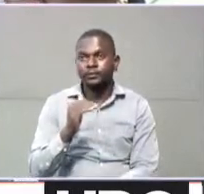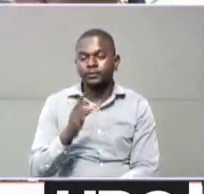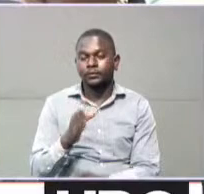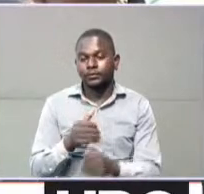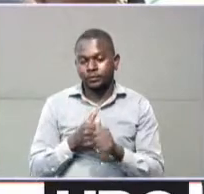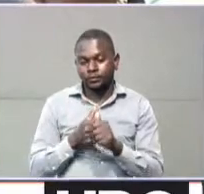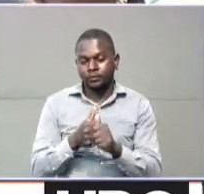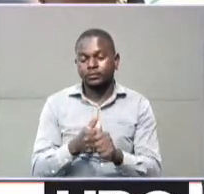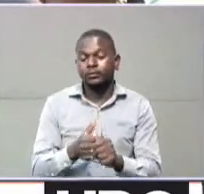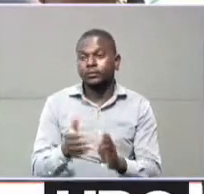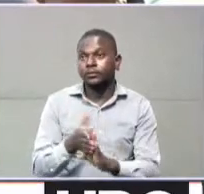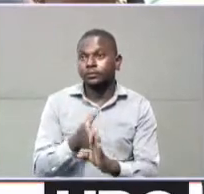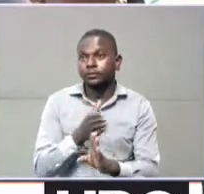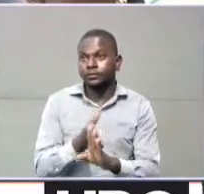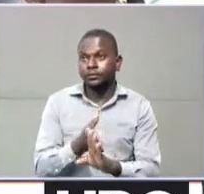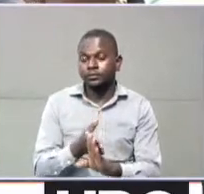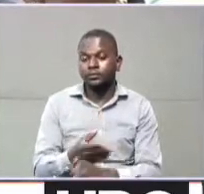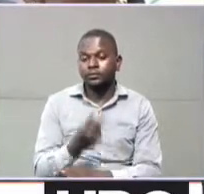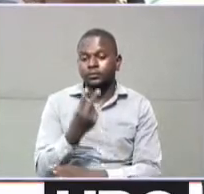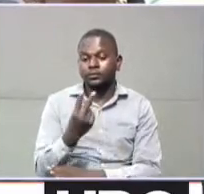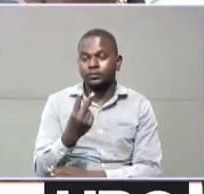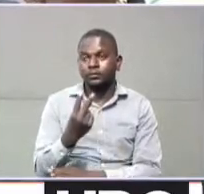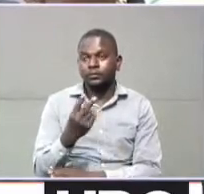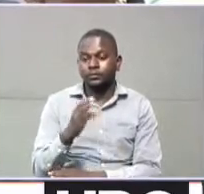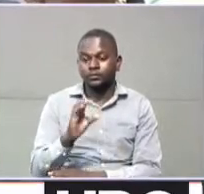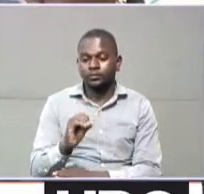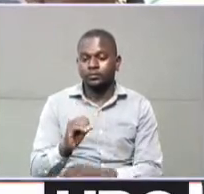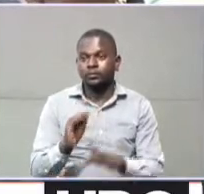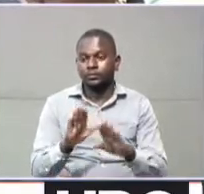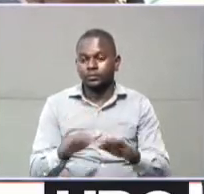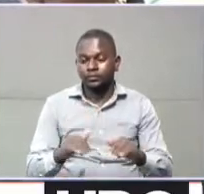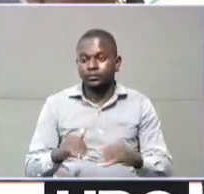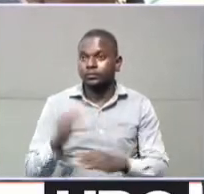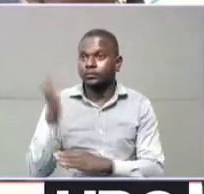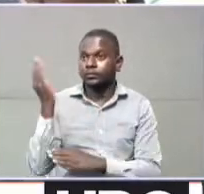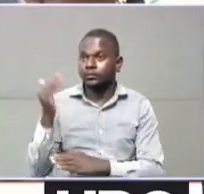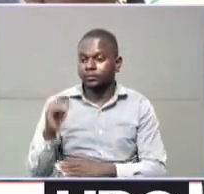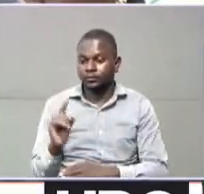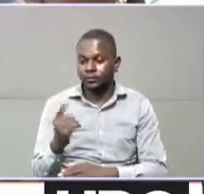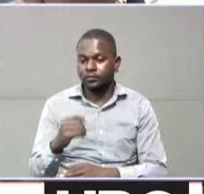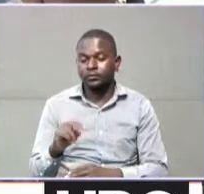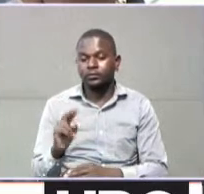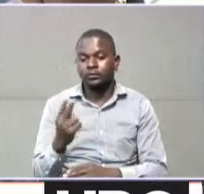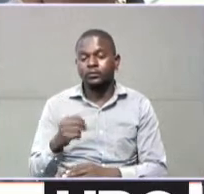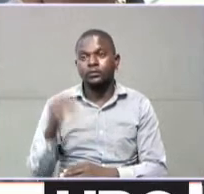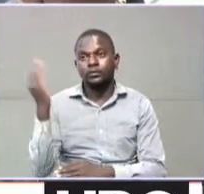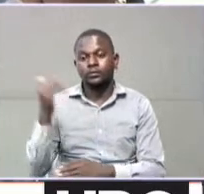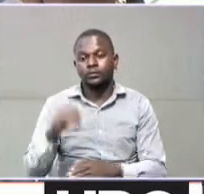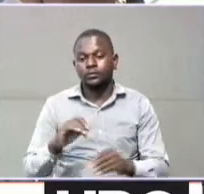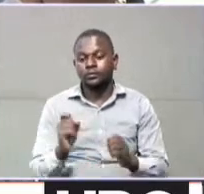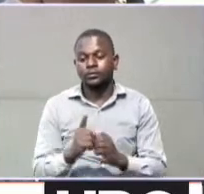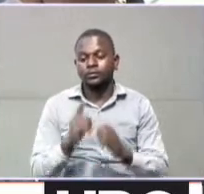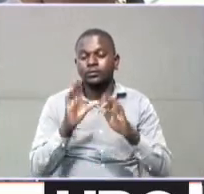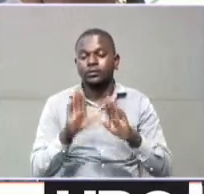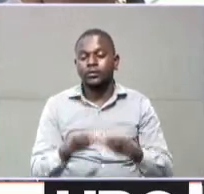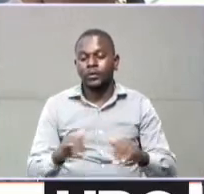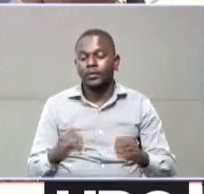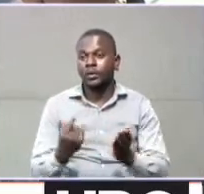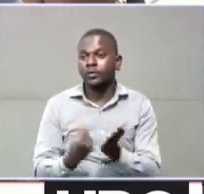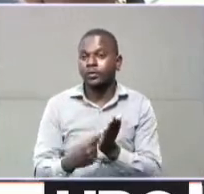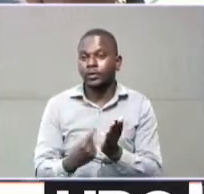following your guidance during the twentieth seating of the first meeting of the second session of the 11th parliament of